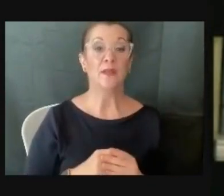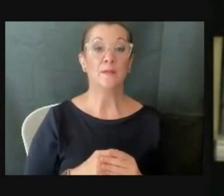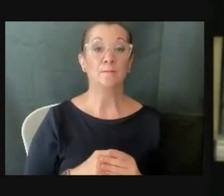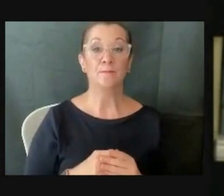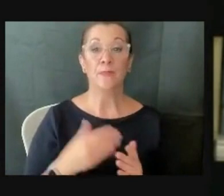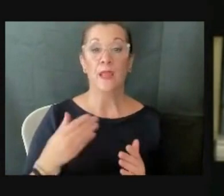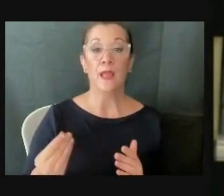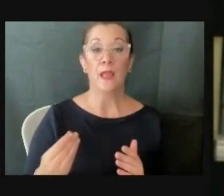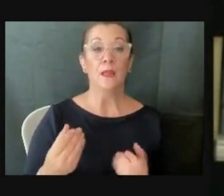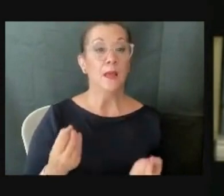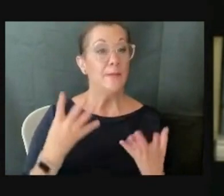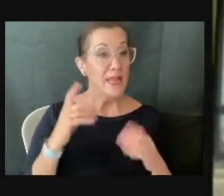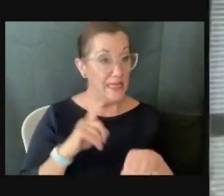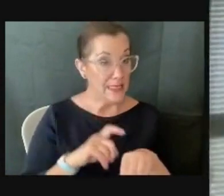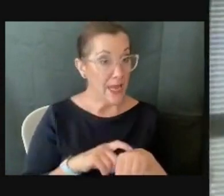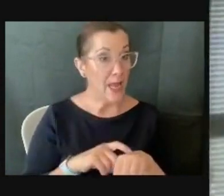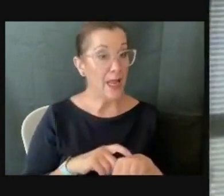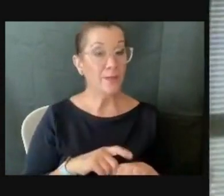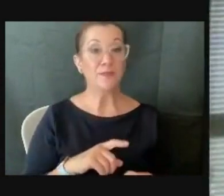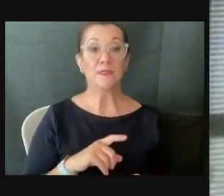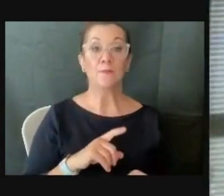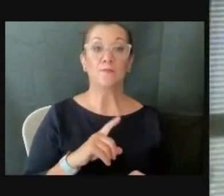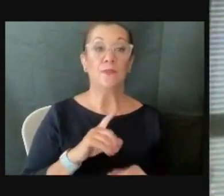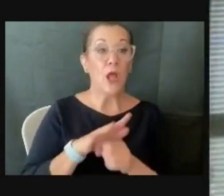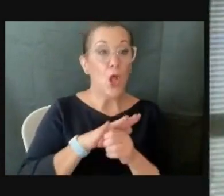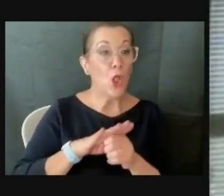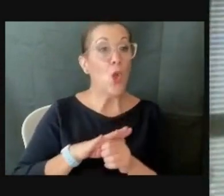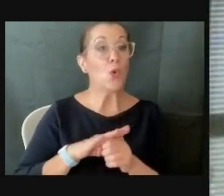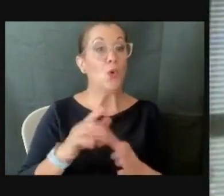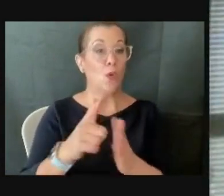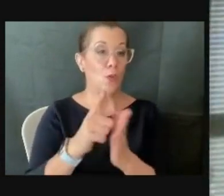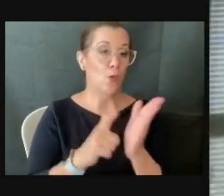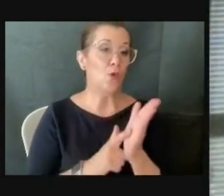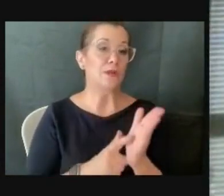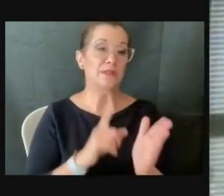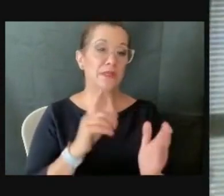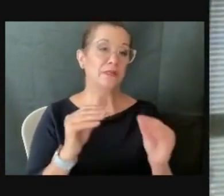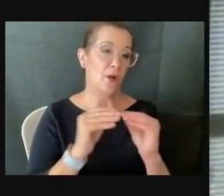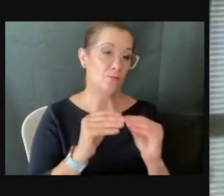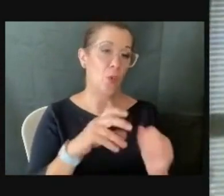And a lot of times their local ordinances are more restrictive.